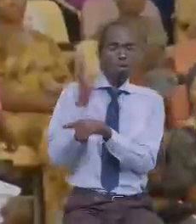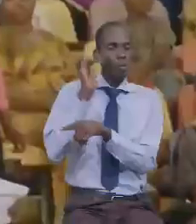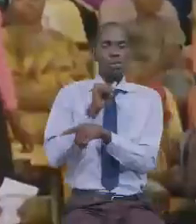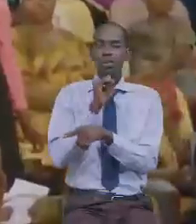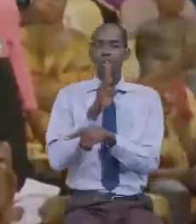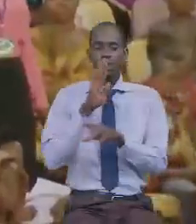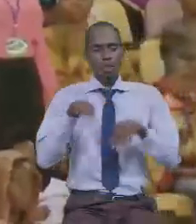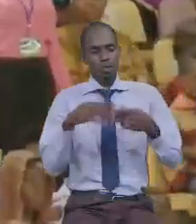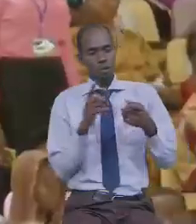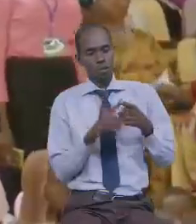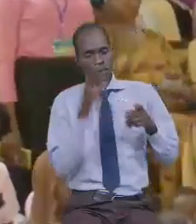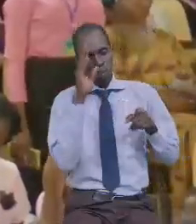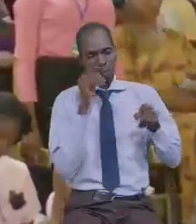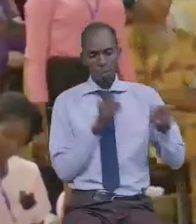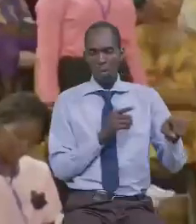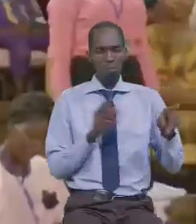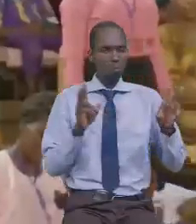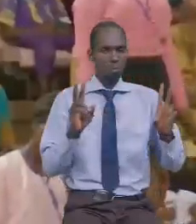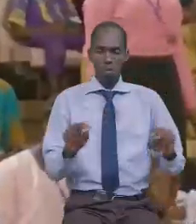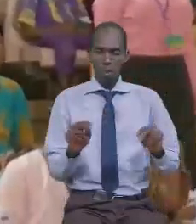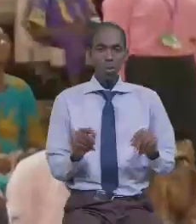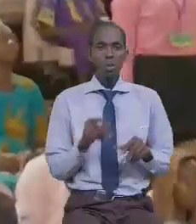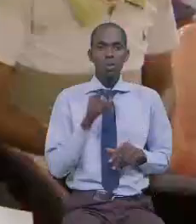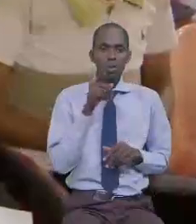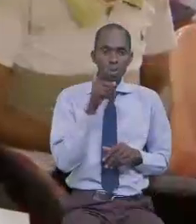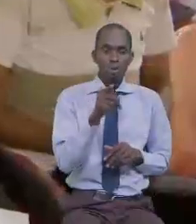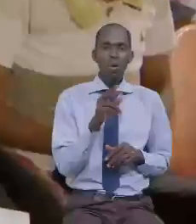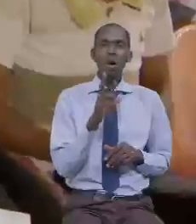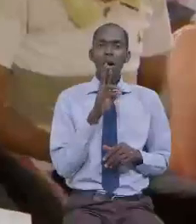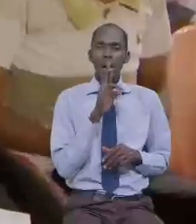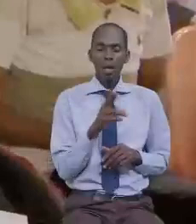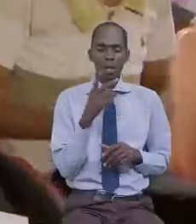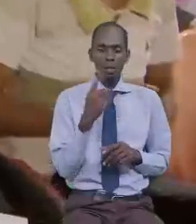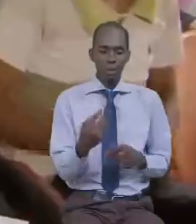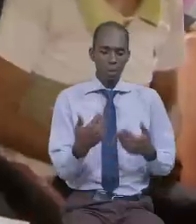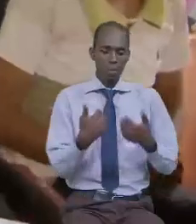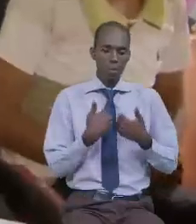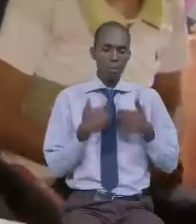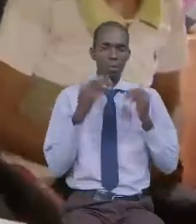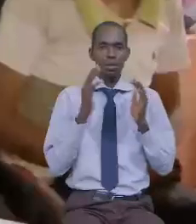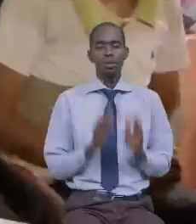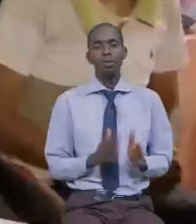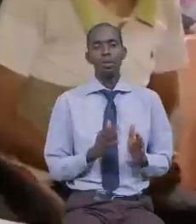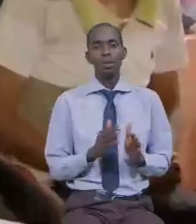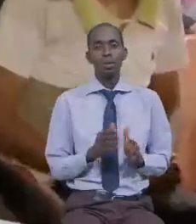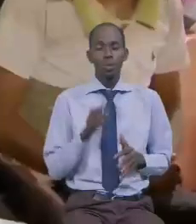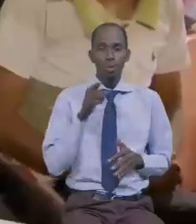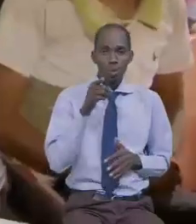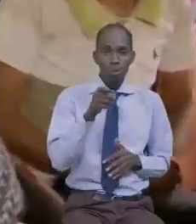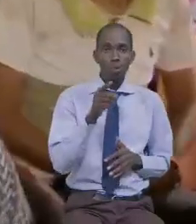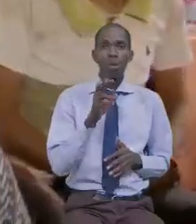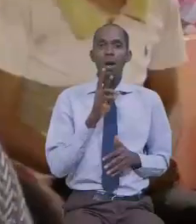to him. You are a possessor. I said you are